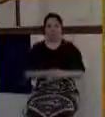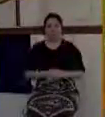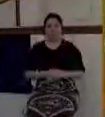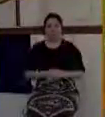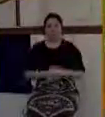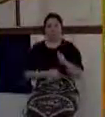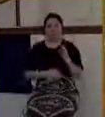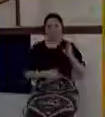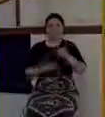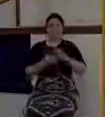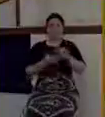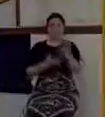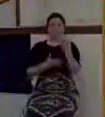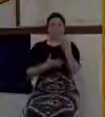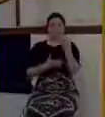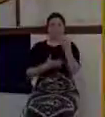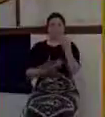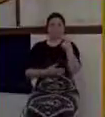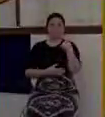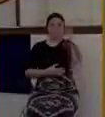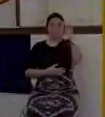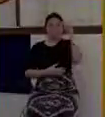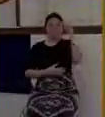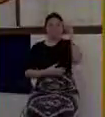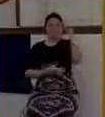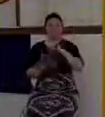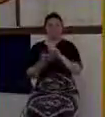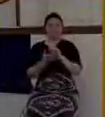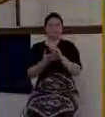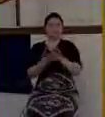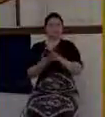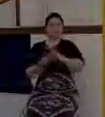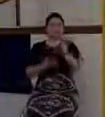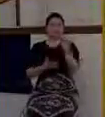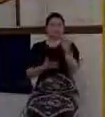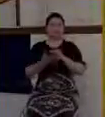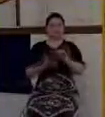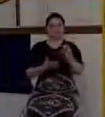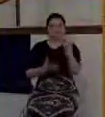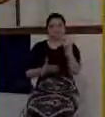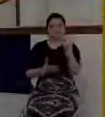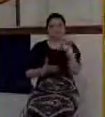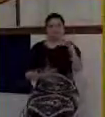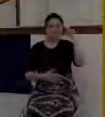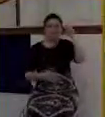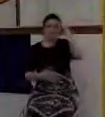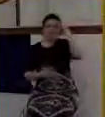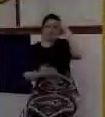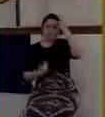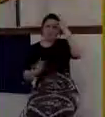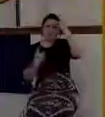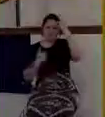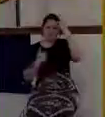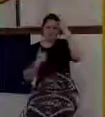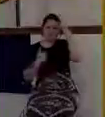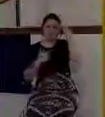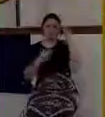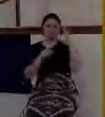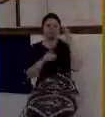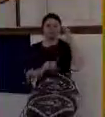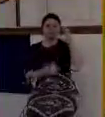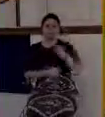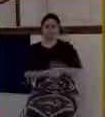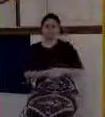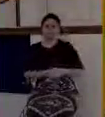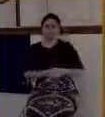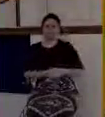verse number 14 of chapter 12, when they said, you know, when they were asking Jesus about